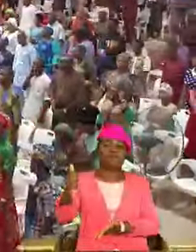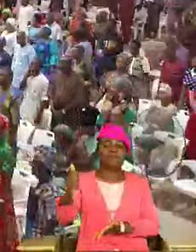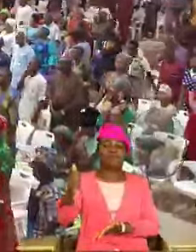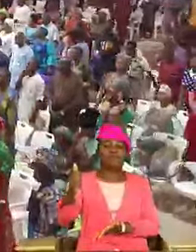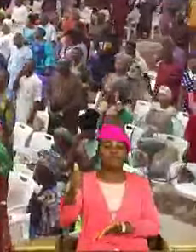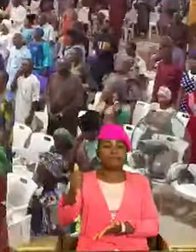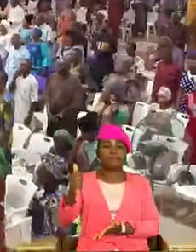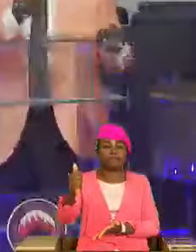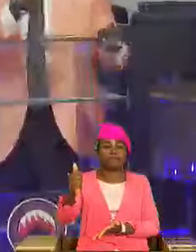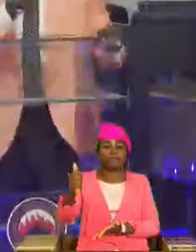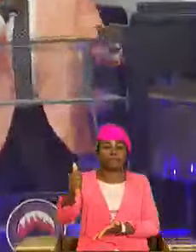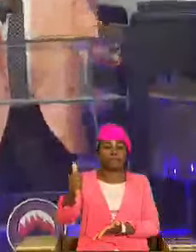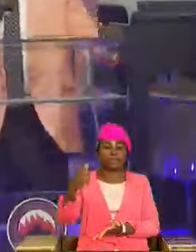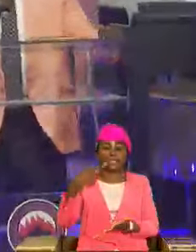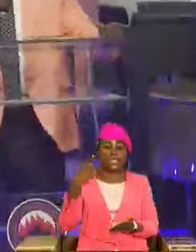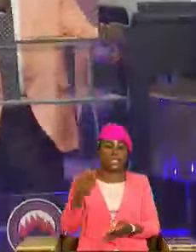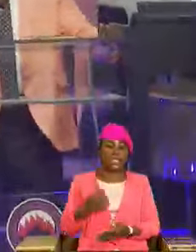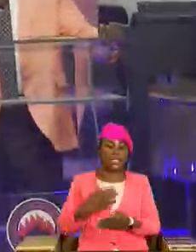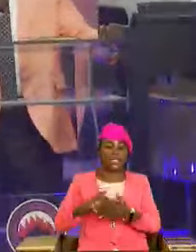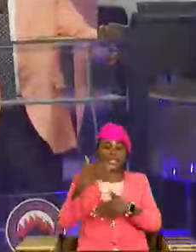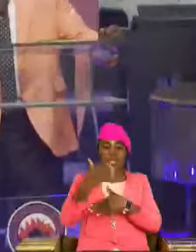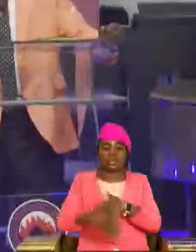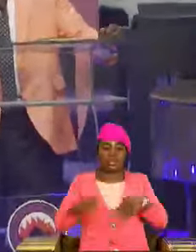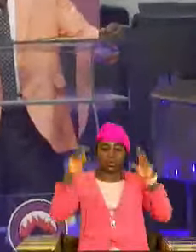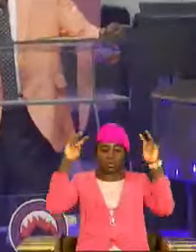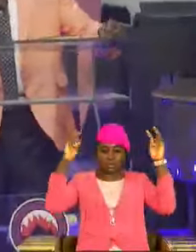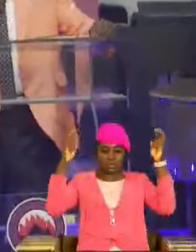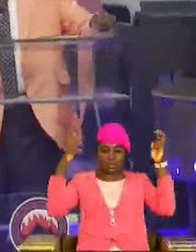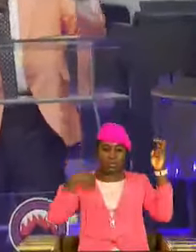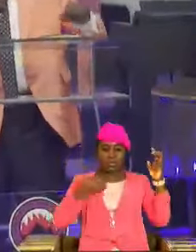pray the next topic we are